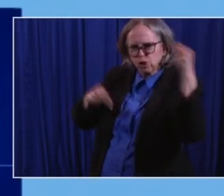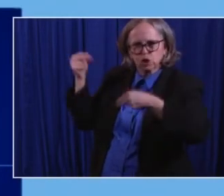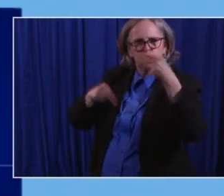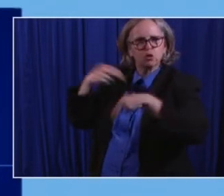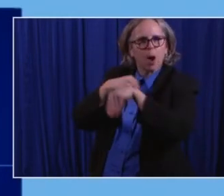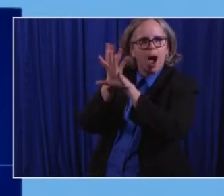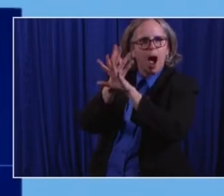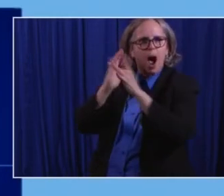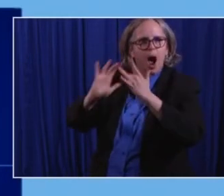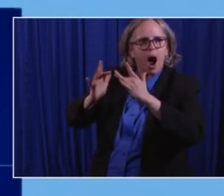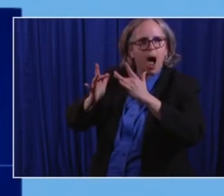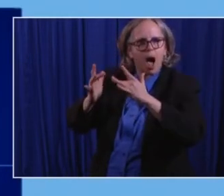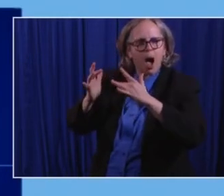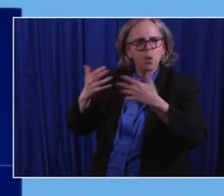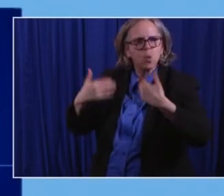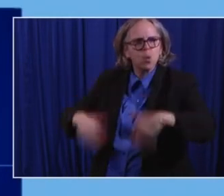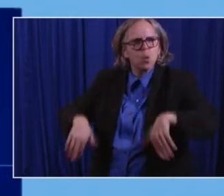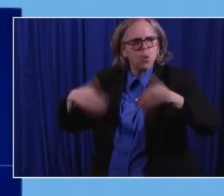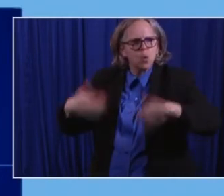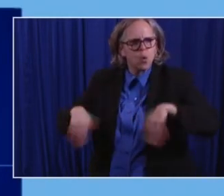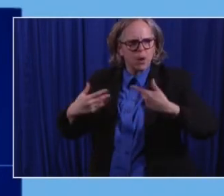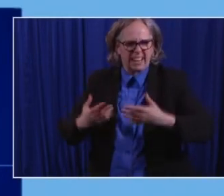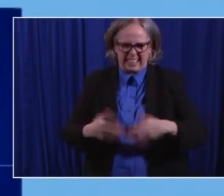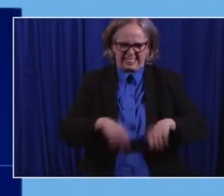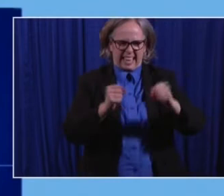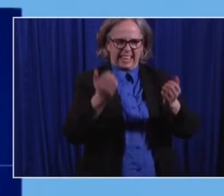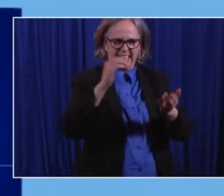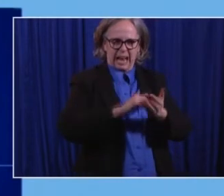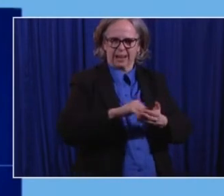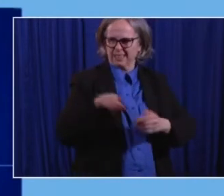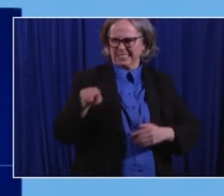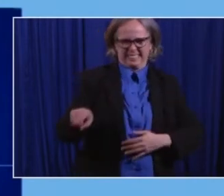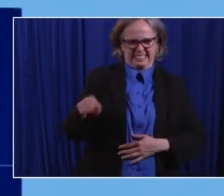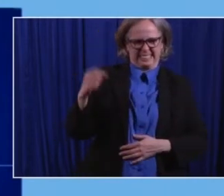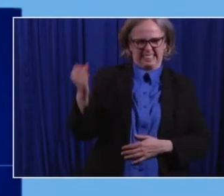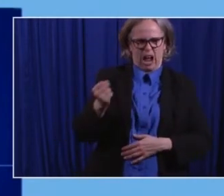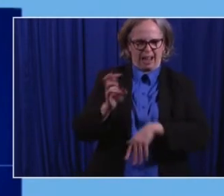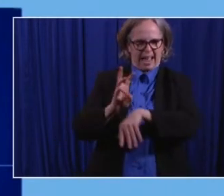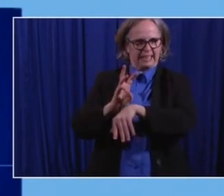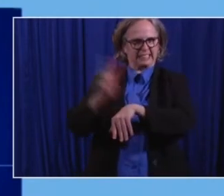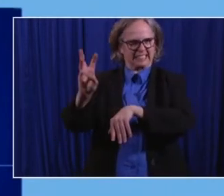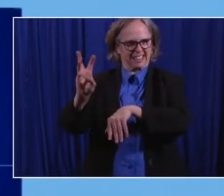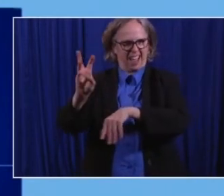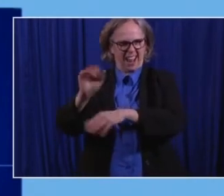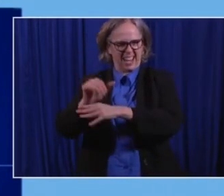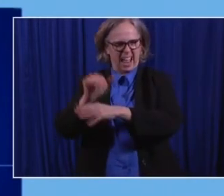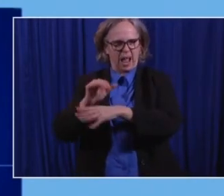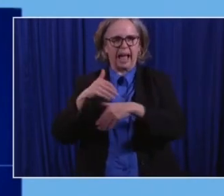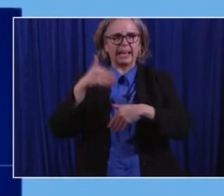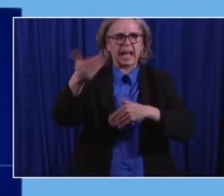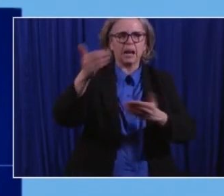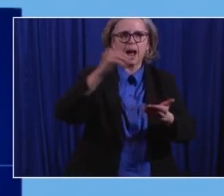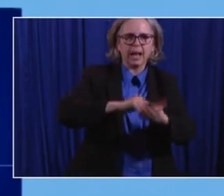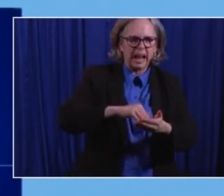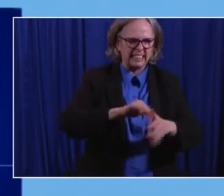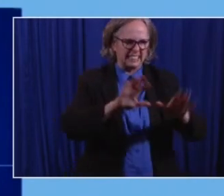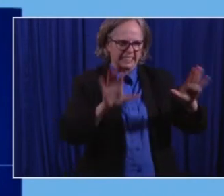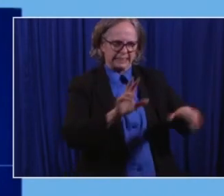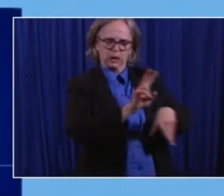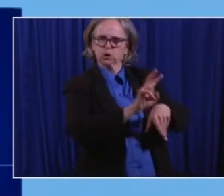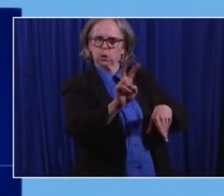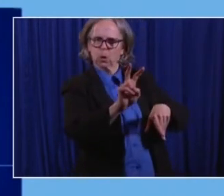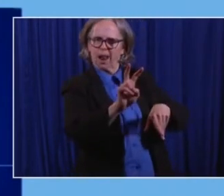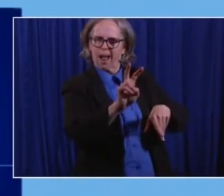this Saturday at 6 p.m. and again on Sunday, February 28th at 2 p.m. On Tuesday, we focused